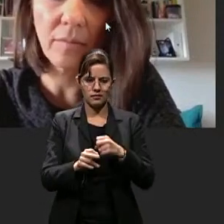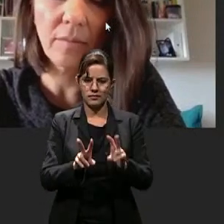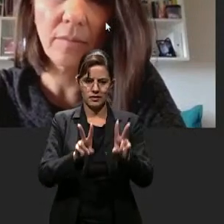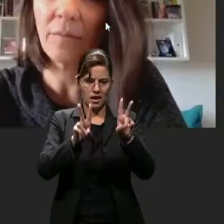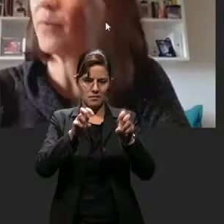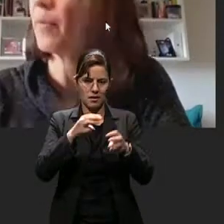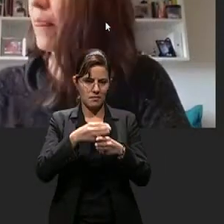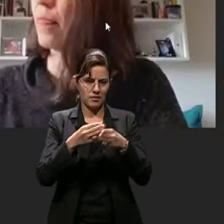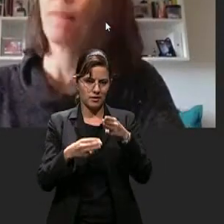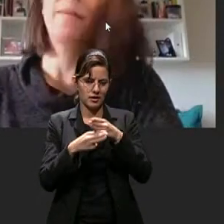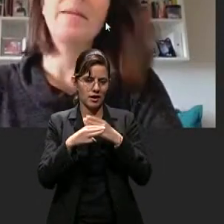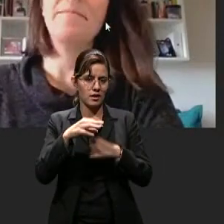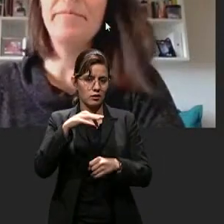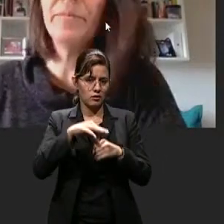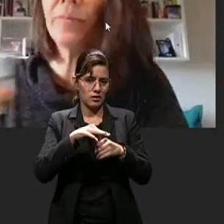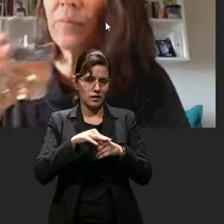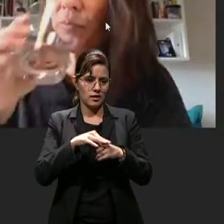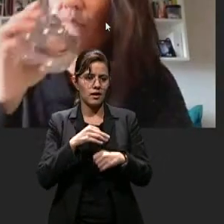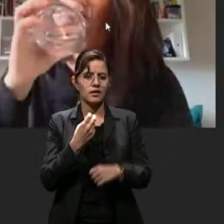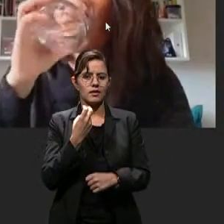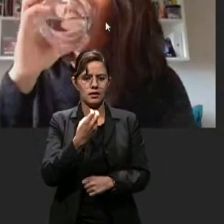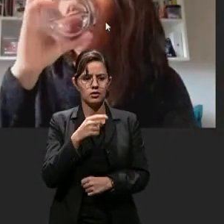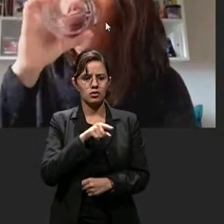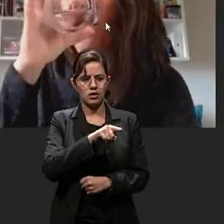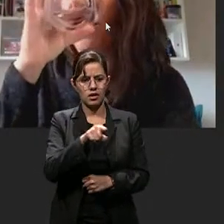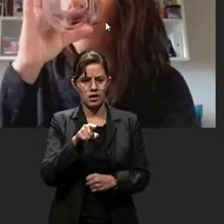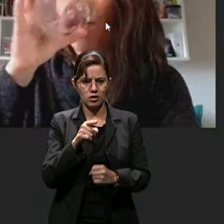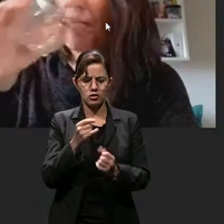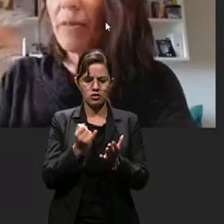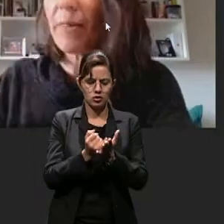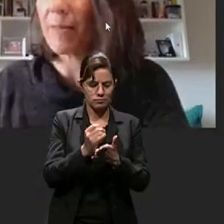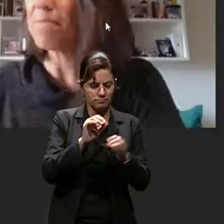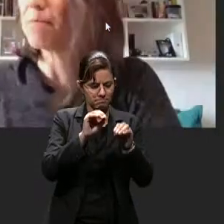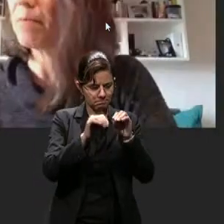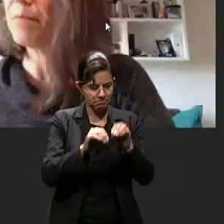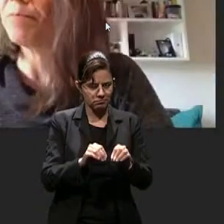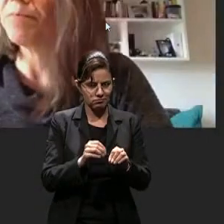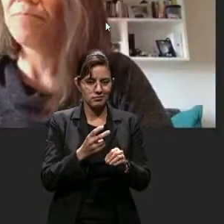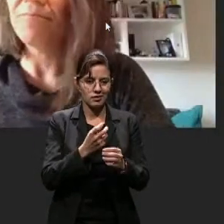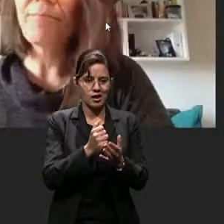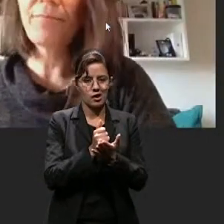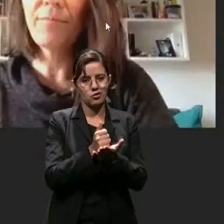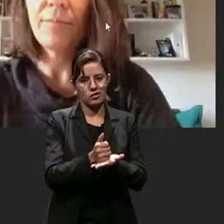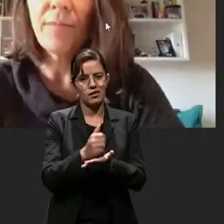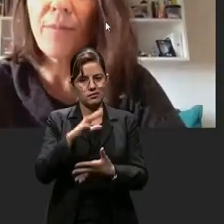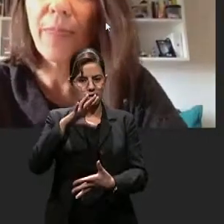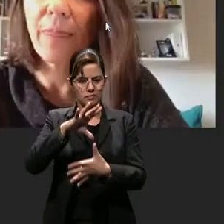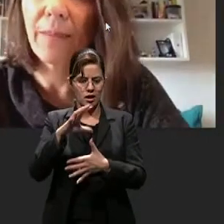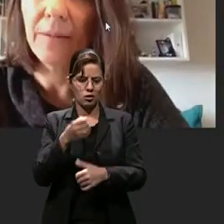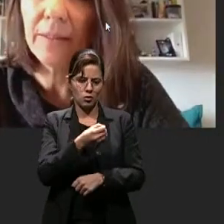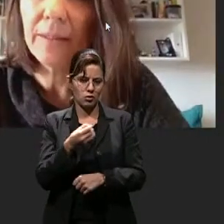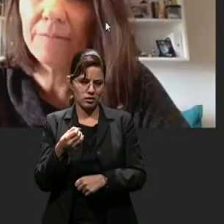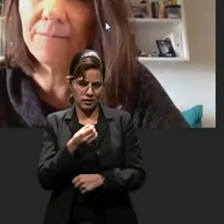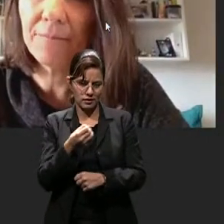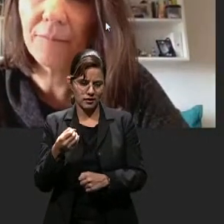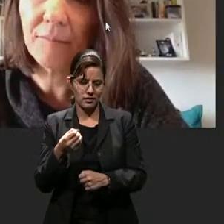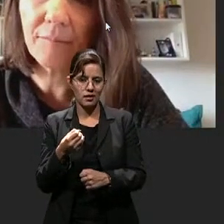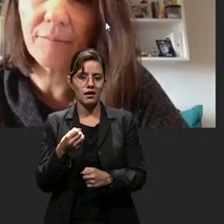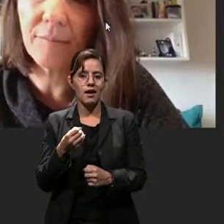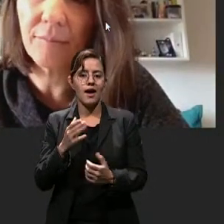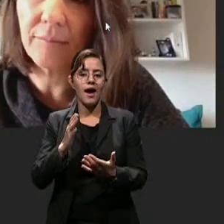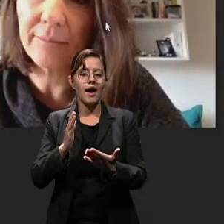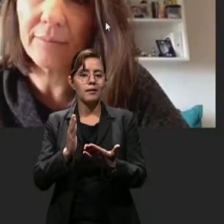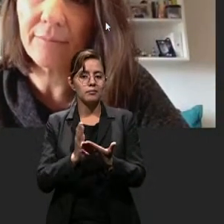matters and that they resolve and define, meaning a good principle has been very useful in Latin America.